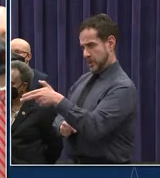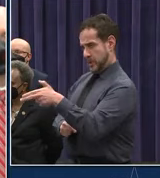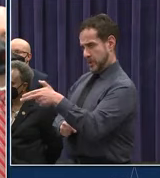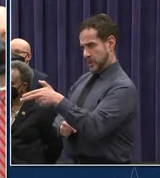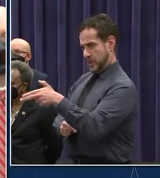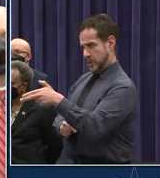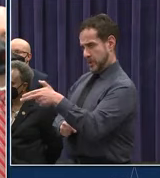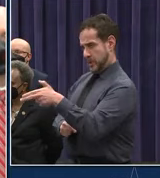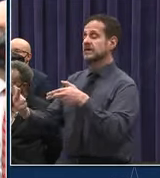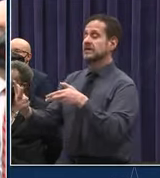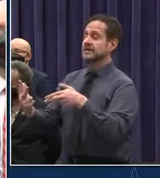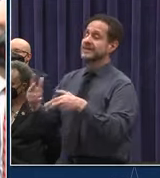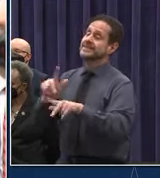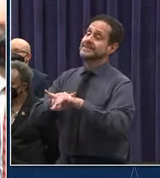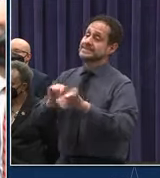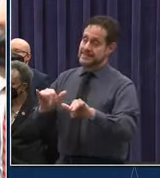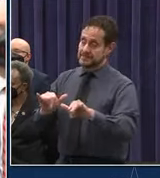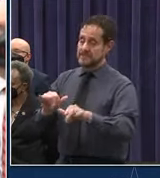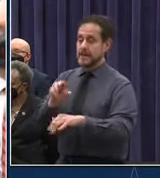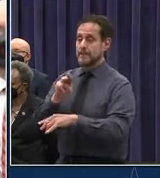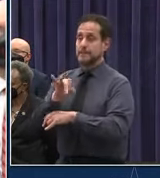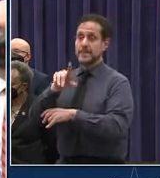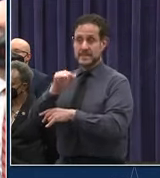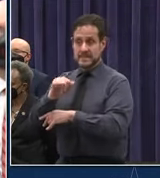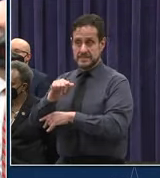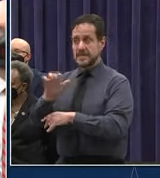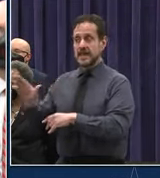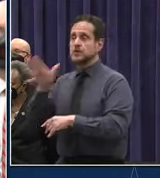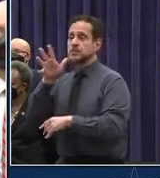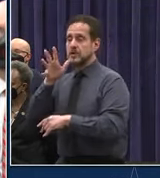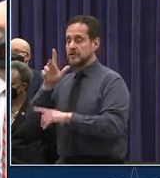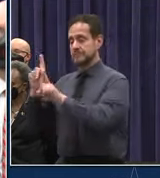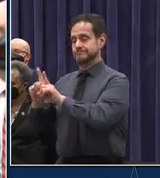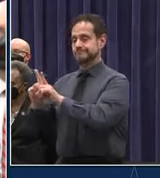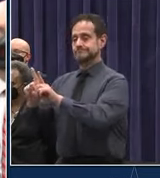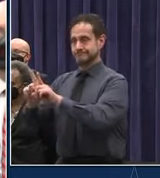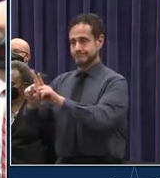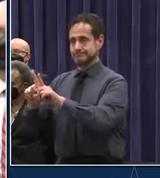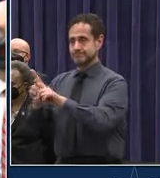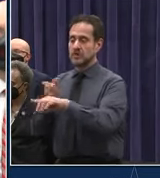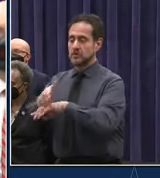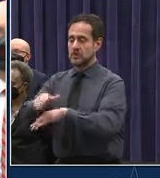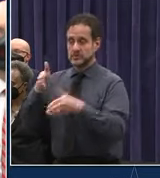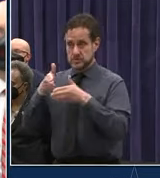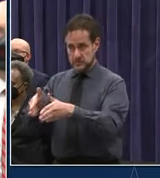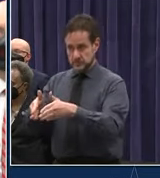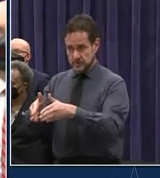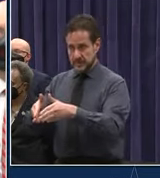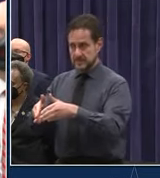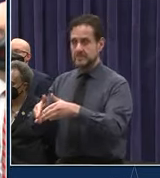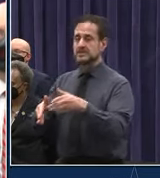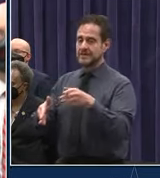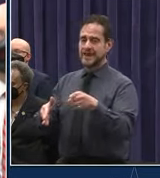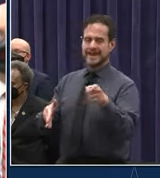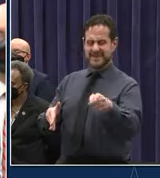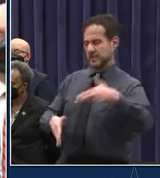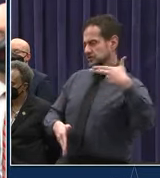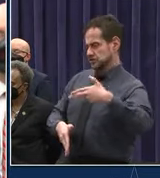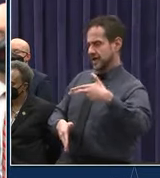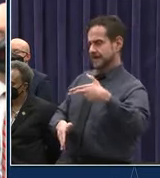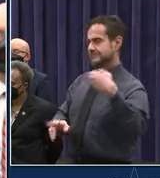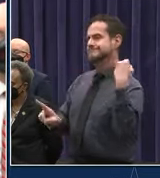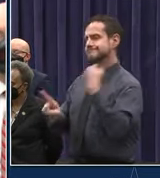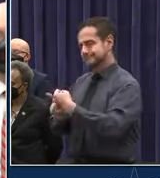Melissa and her mother were crossing the street and shot in the head. Melissa shot in the head.